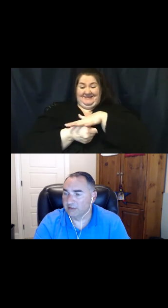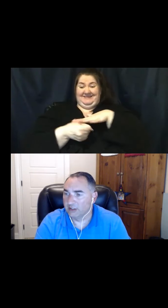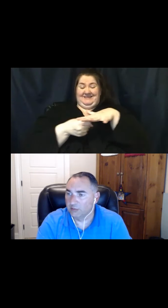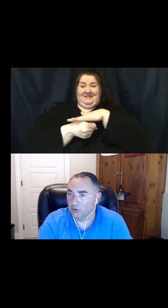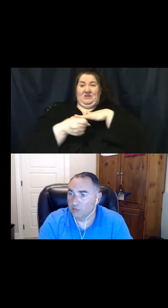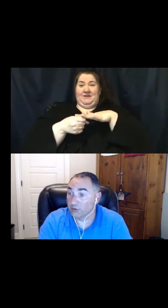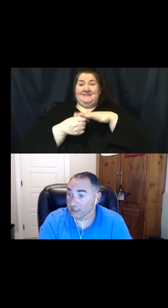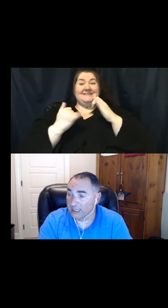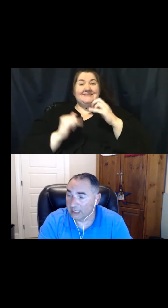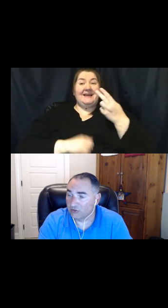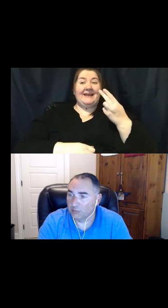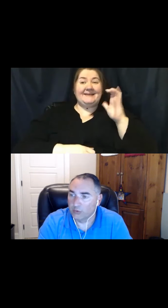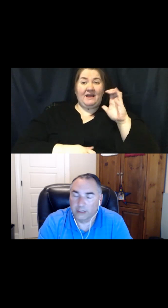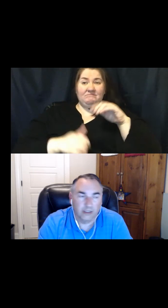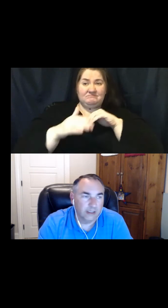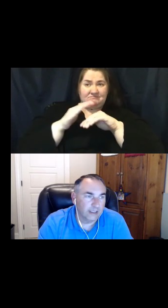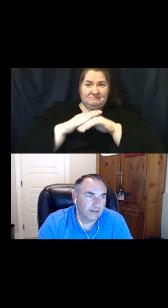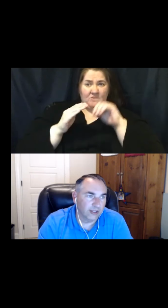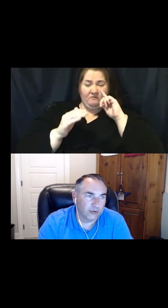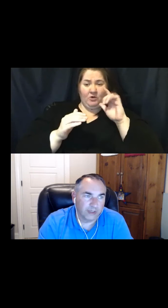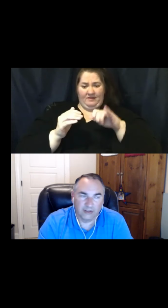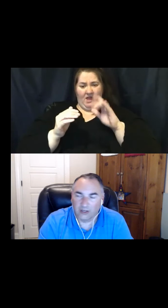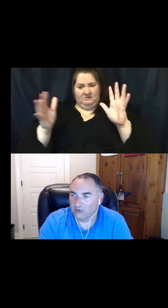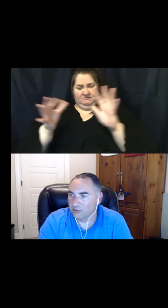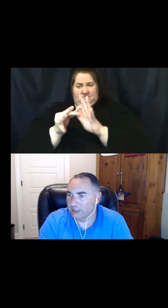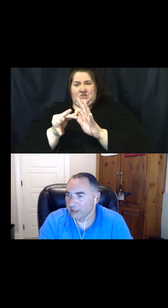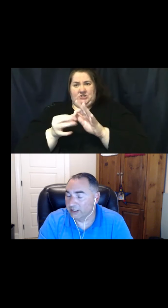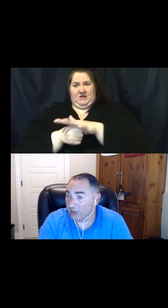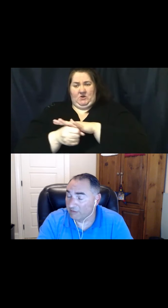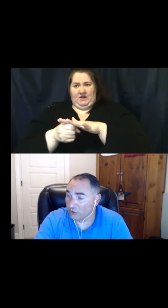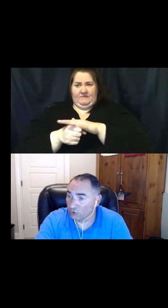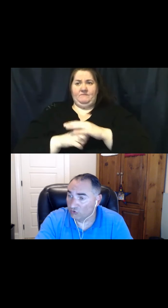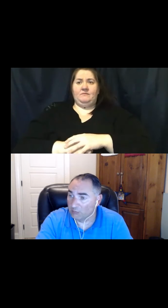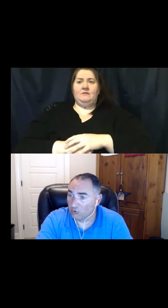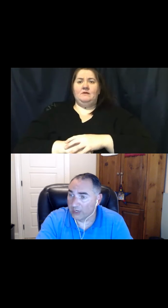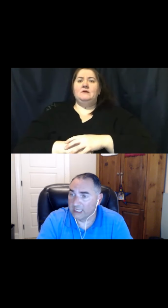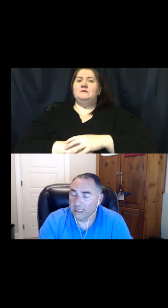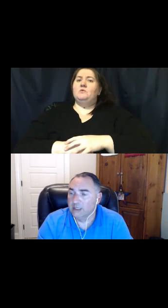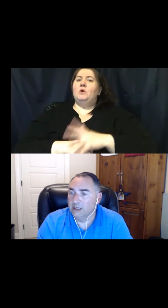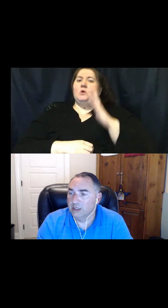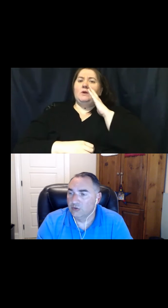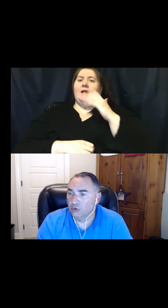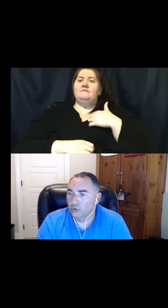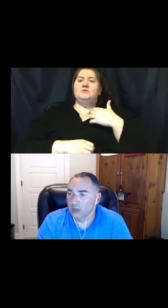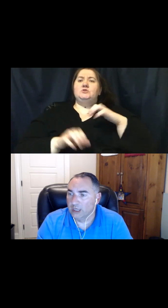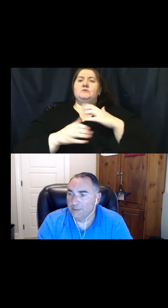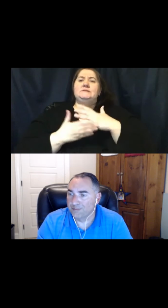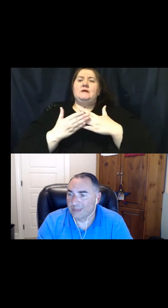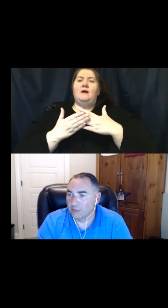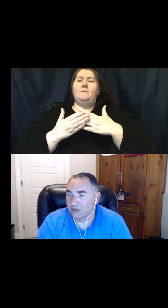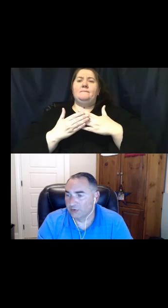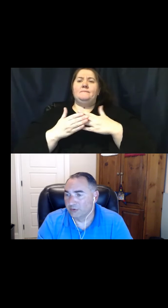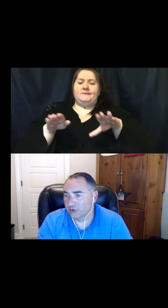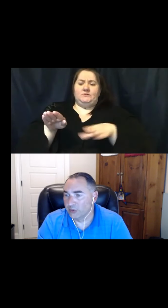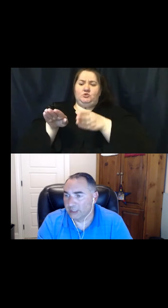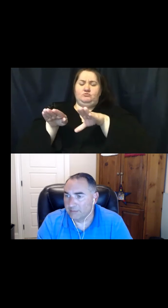handicap accessible for the connection point, that's another reason also in that area that we're having to do some grading to